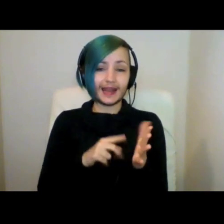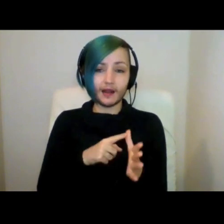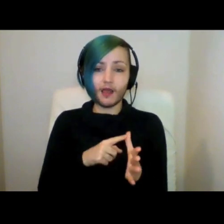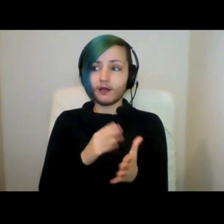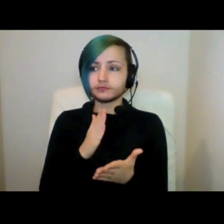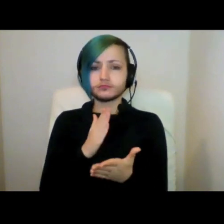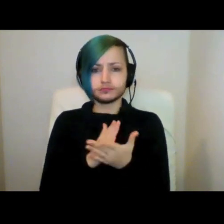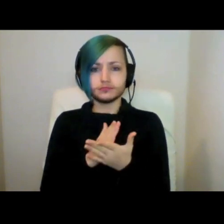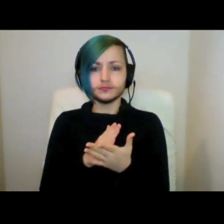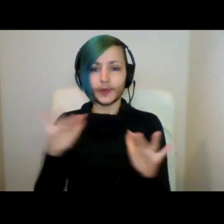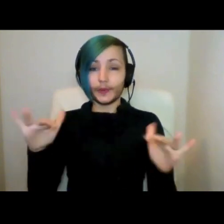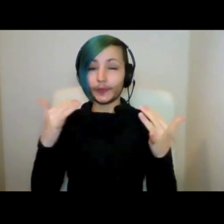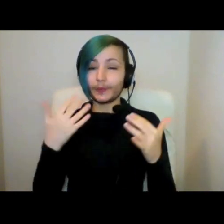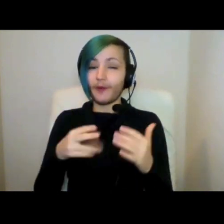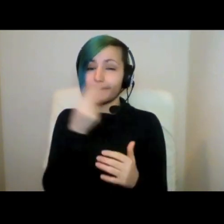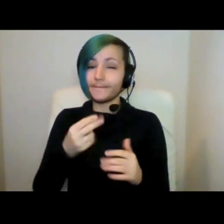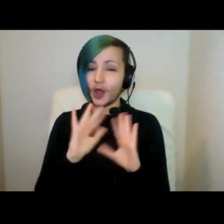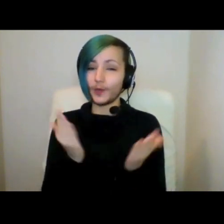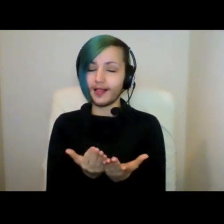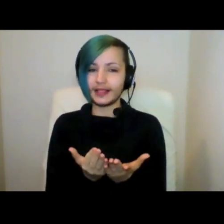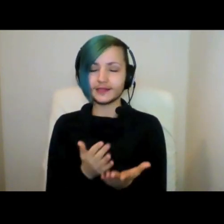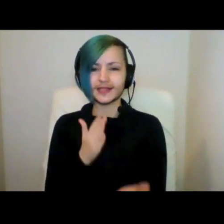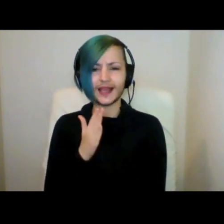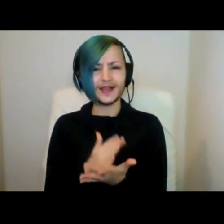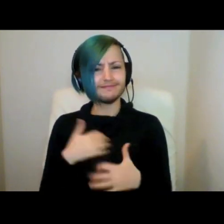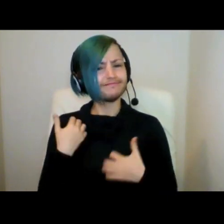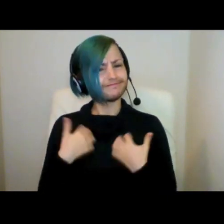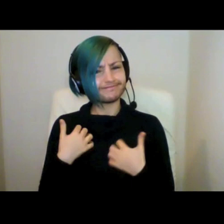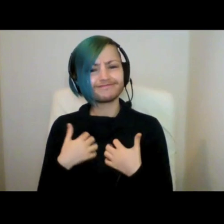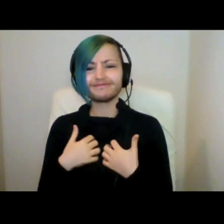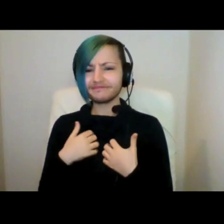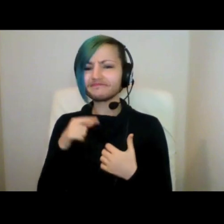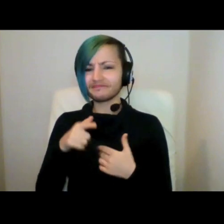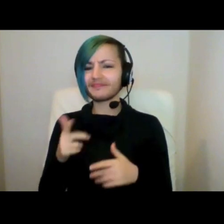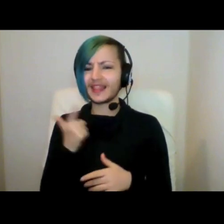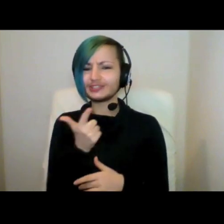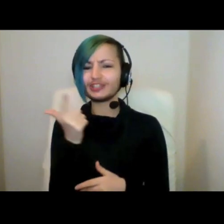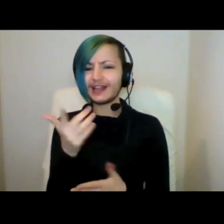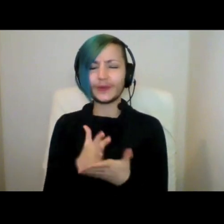art world. And it's been utterly fascinating being part of that journey with her.